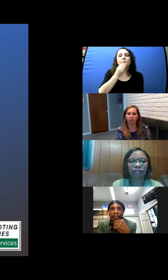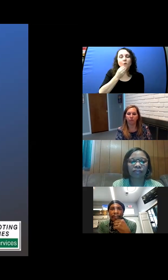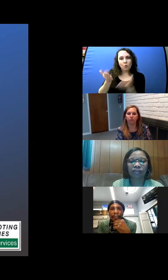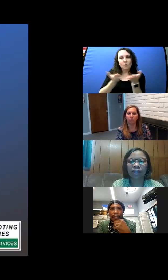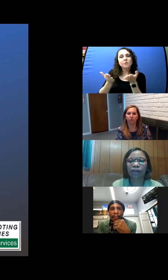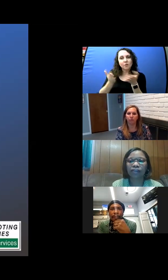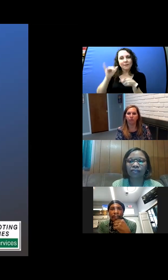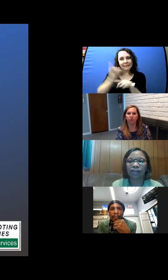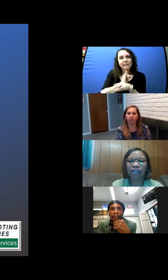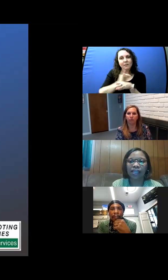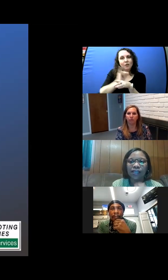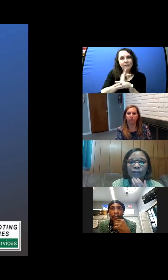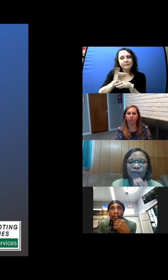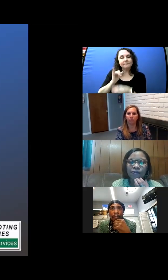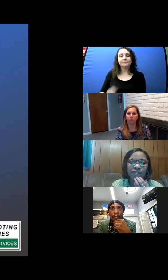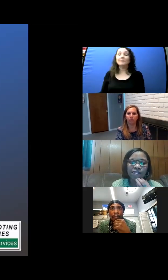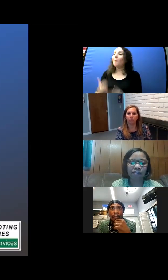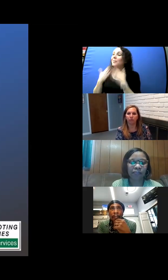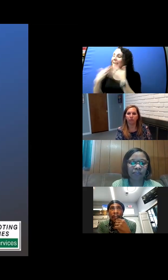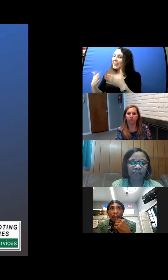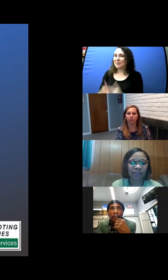Great. Okay, thank you.